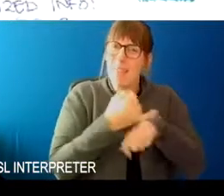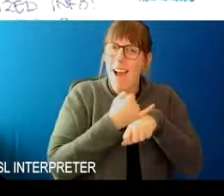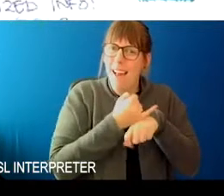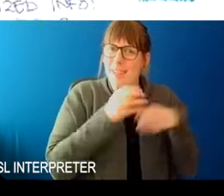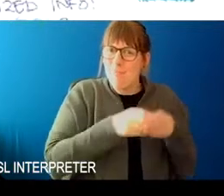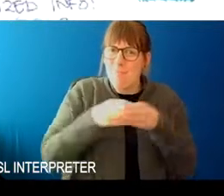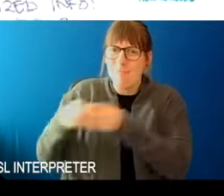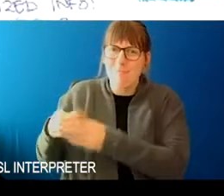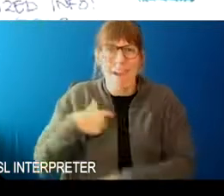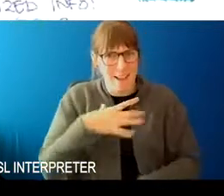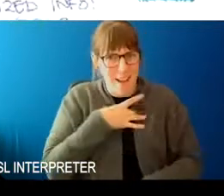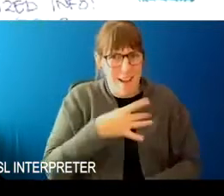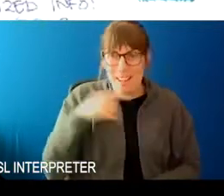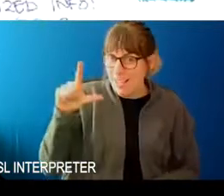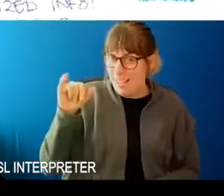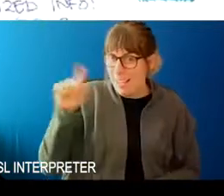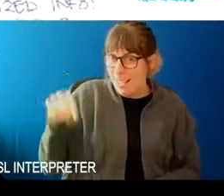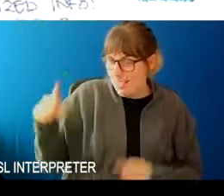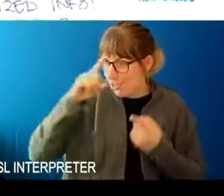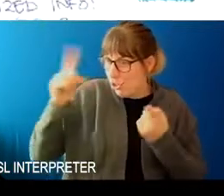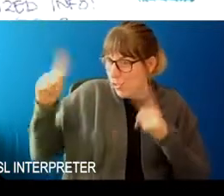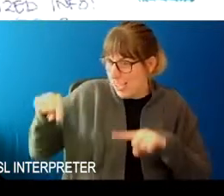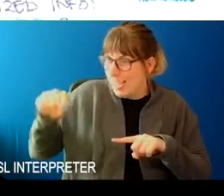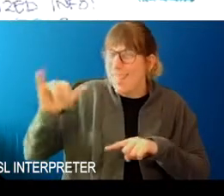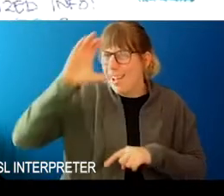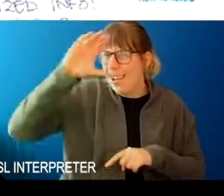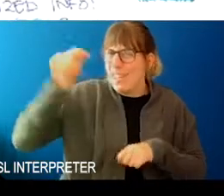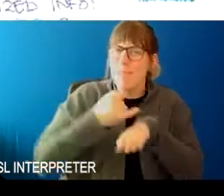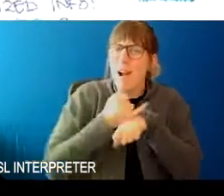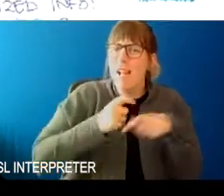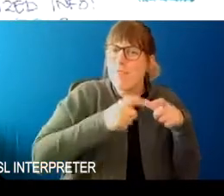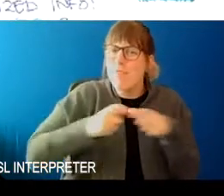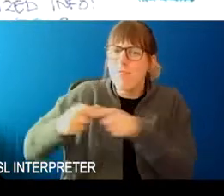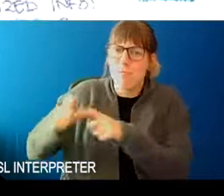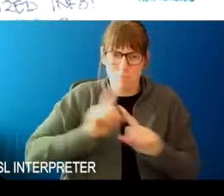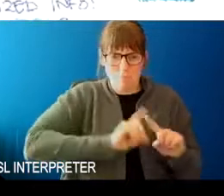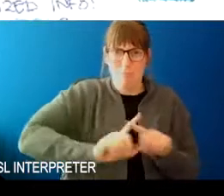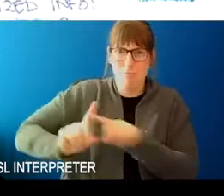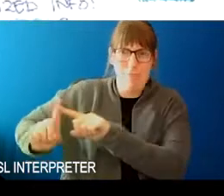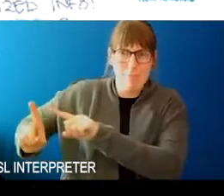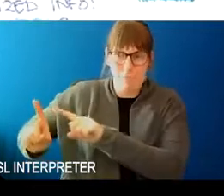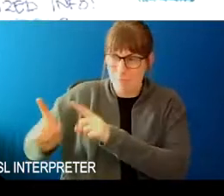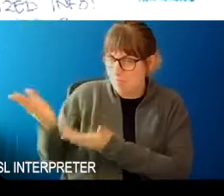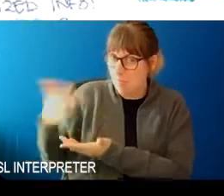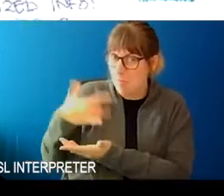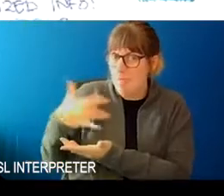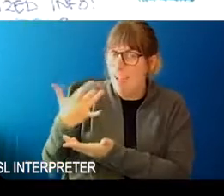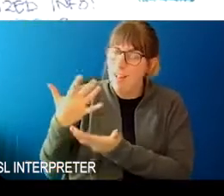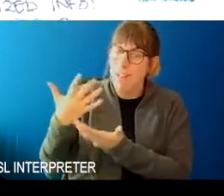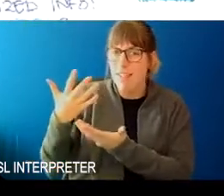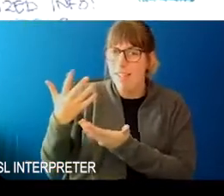liked the idea of these islands, and I think, Liz, do you agree that the concept of these islands